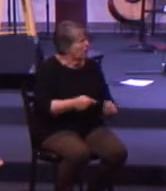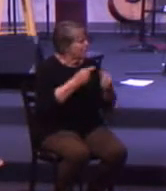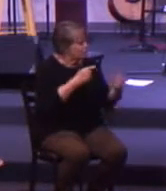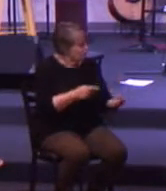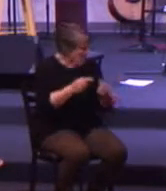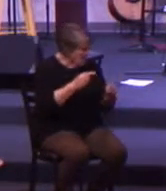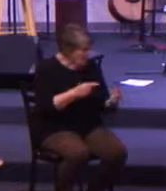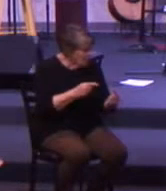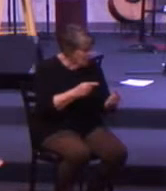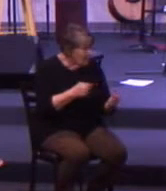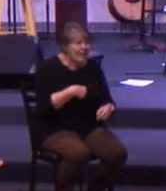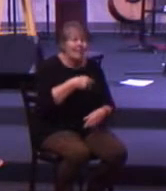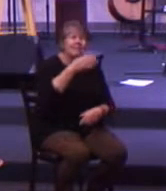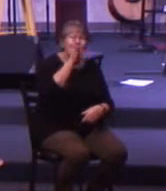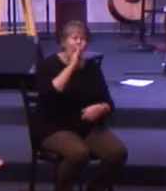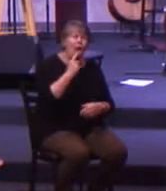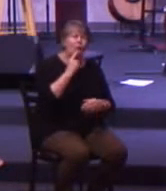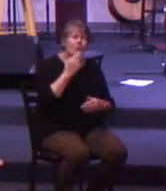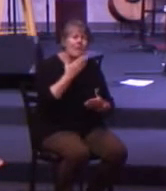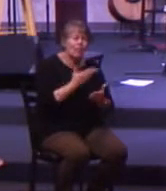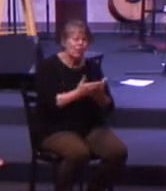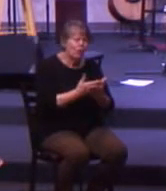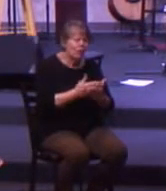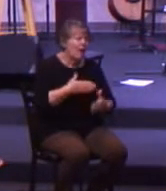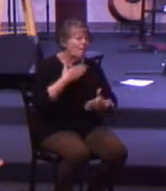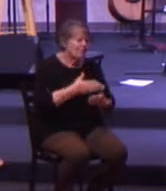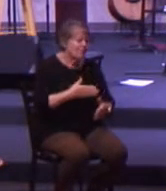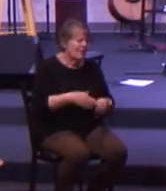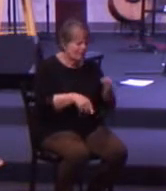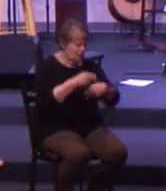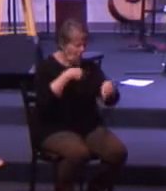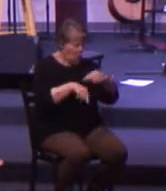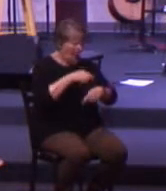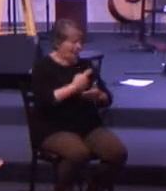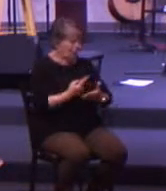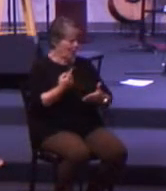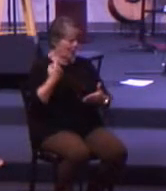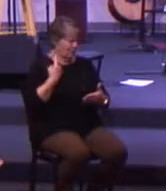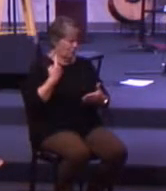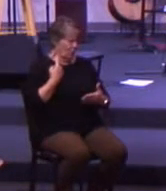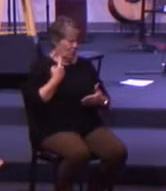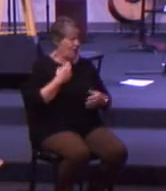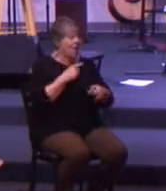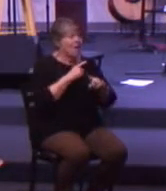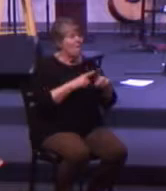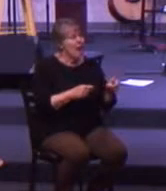good? Please go back and listen to last week, because this is so important. But what appeared